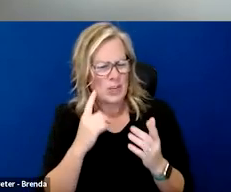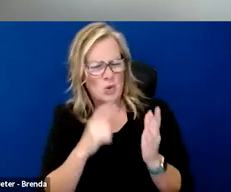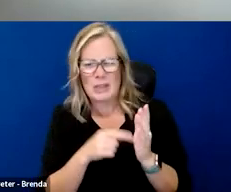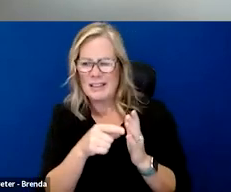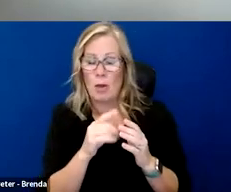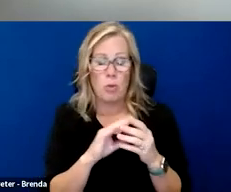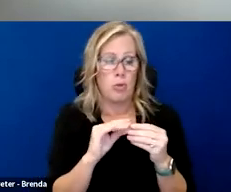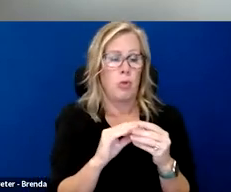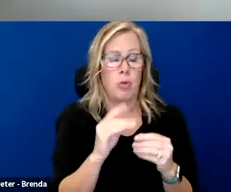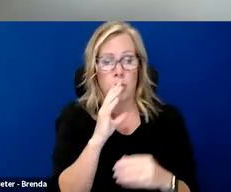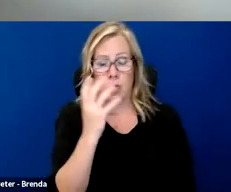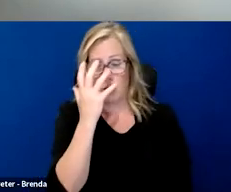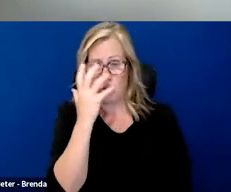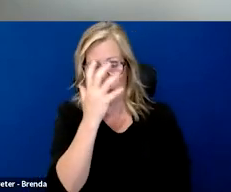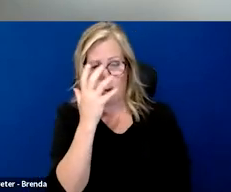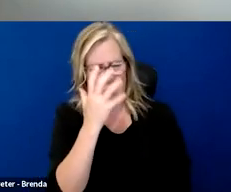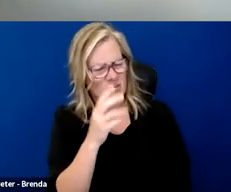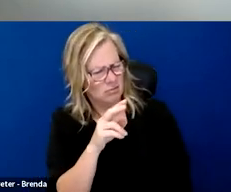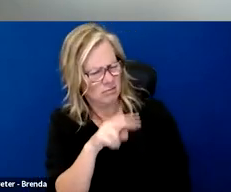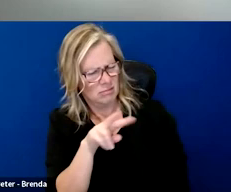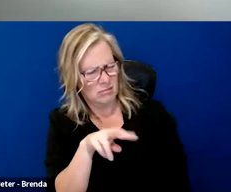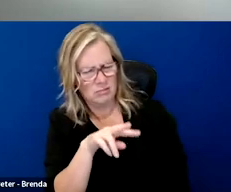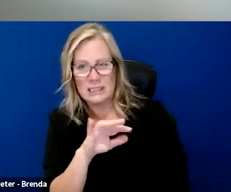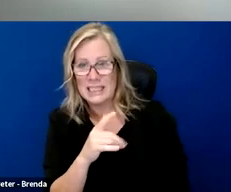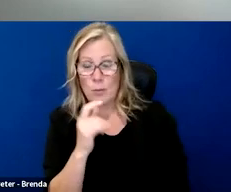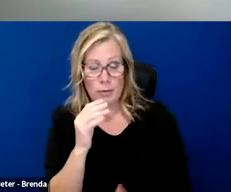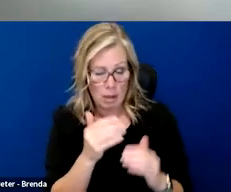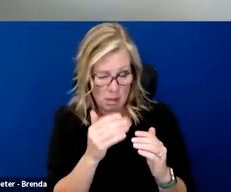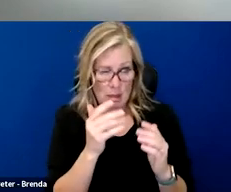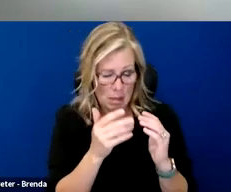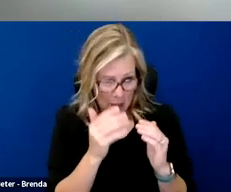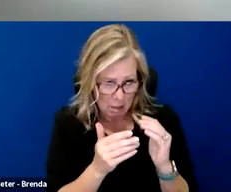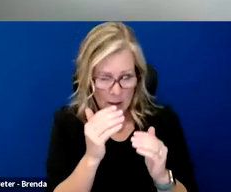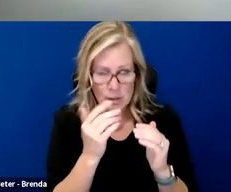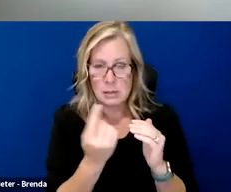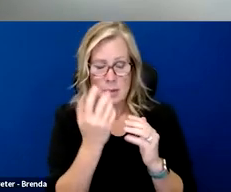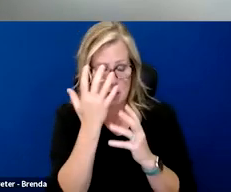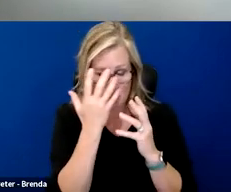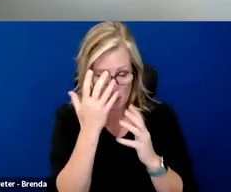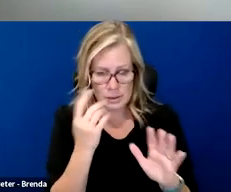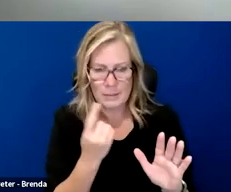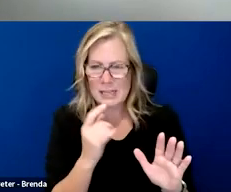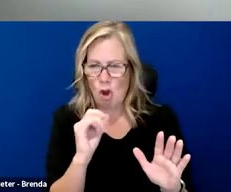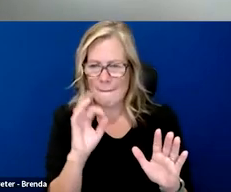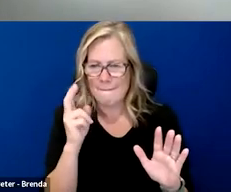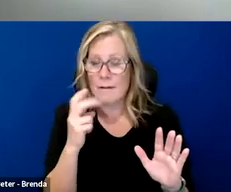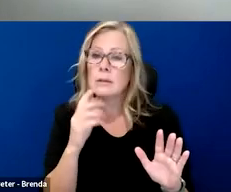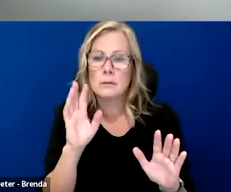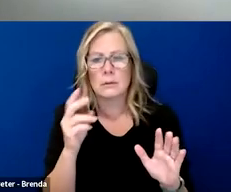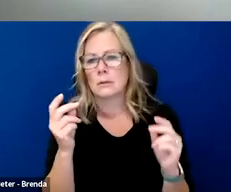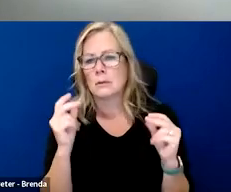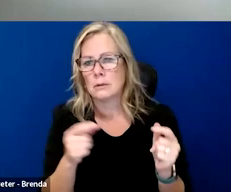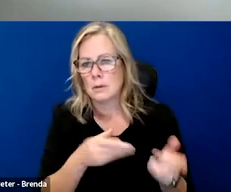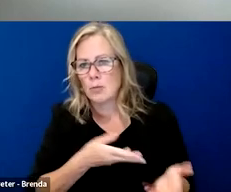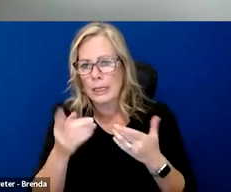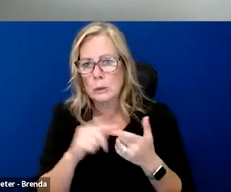not just losing consciousness outright, but having a decreased level of consciousness, yes, that would be a good reason to either get to medical attention by going to an